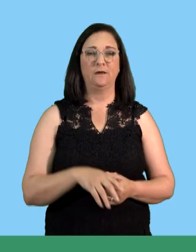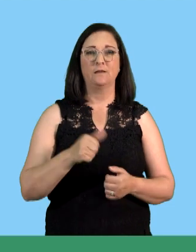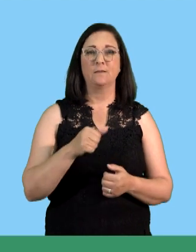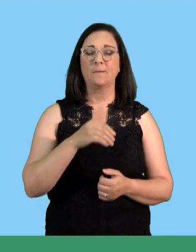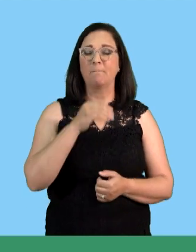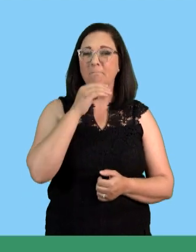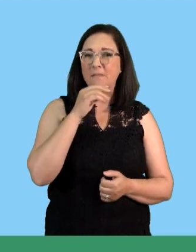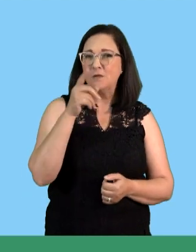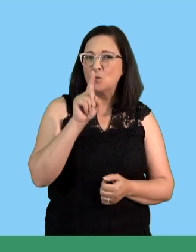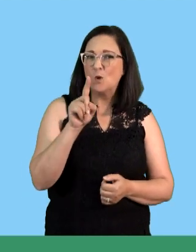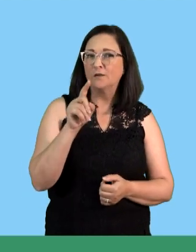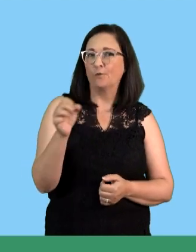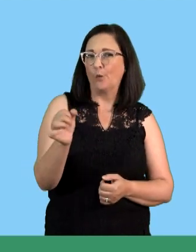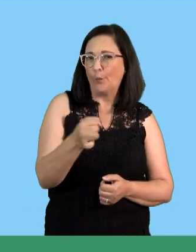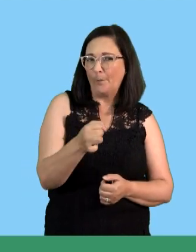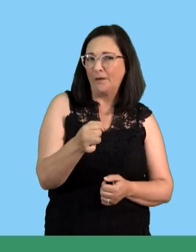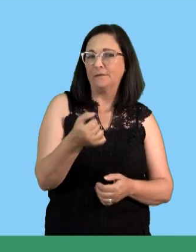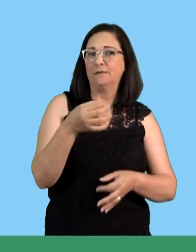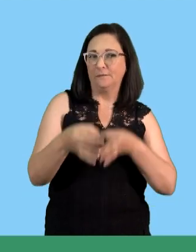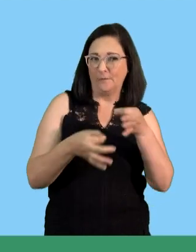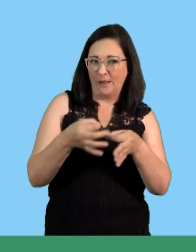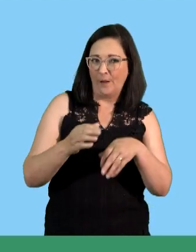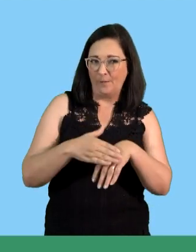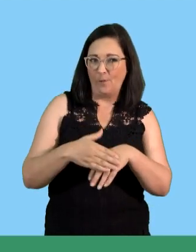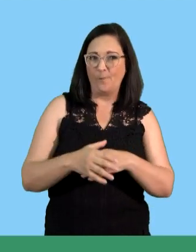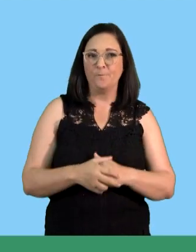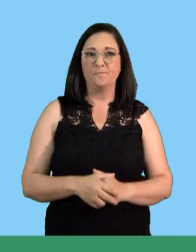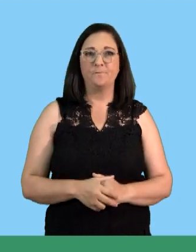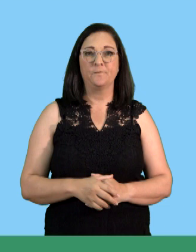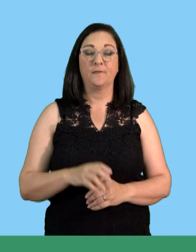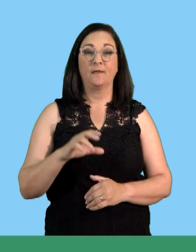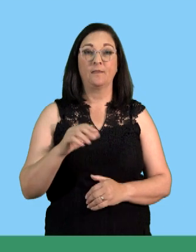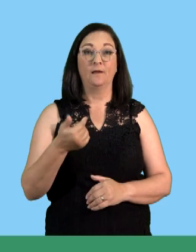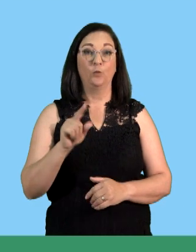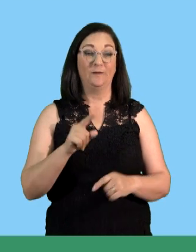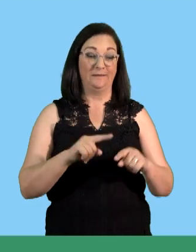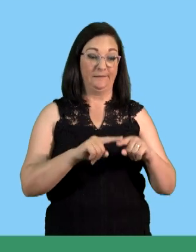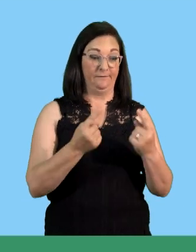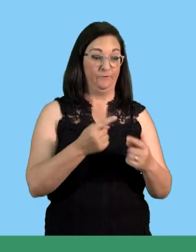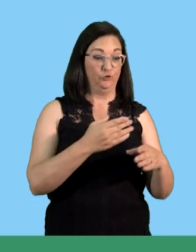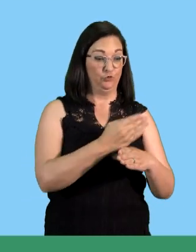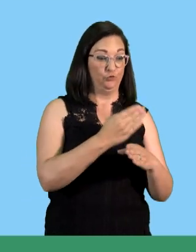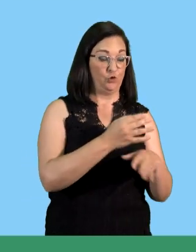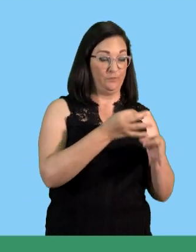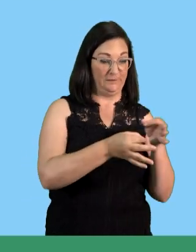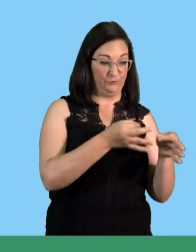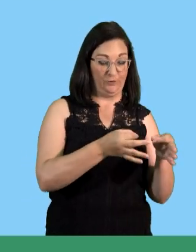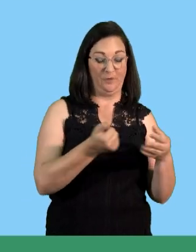of recruitment. The third one says, outline the differences between job description and